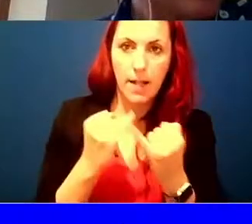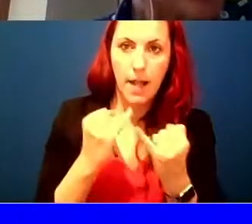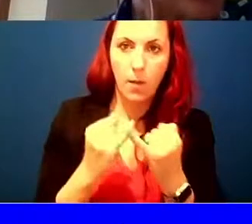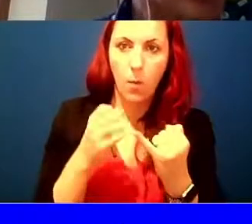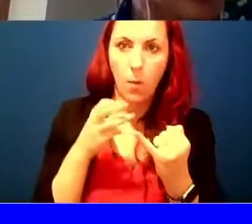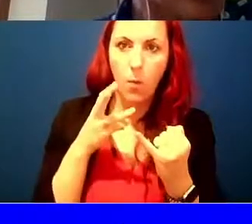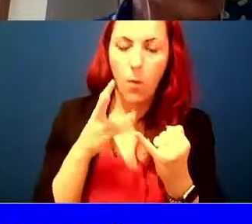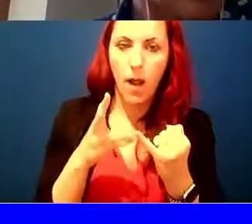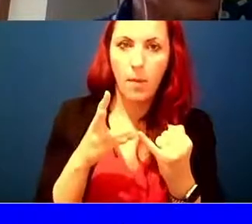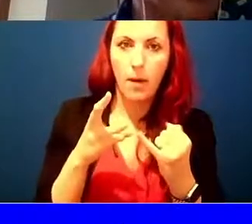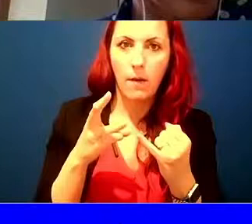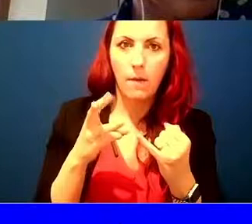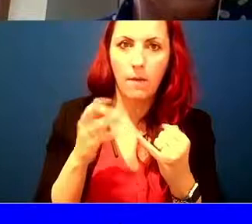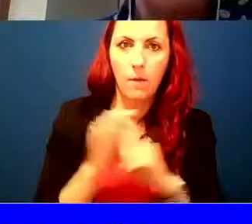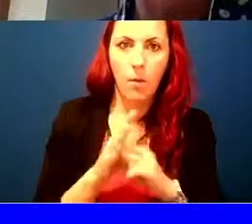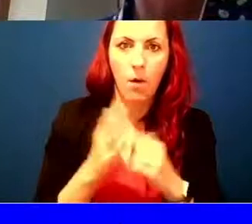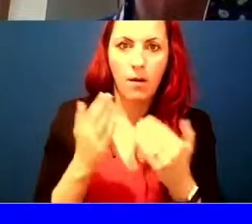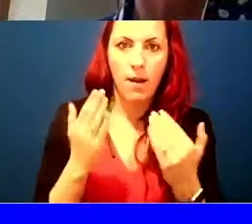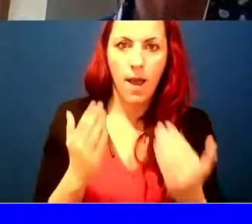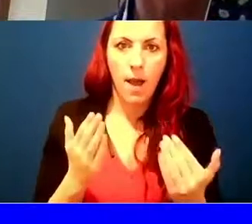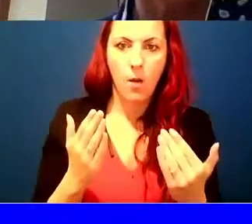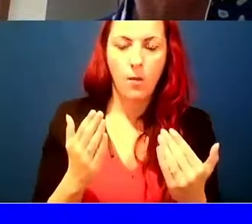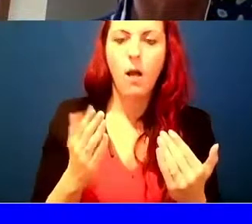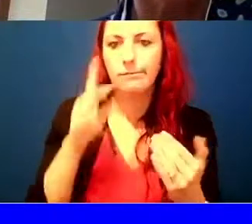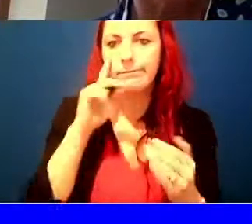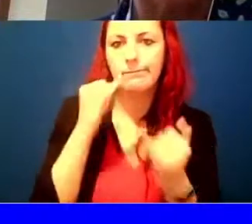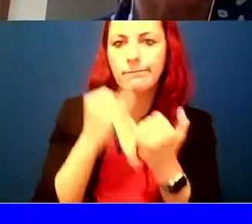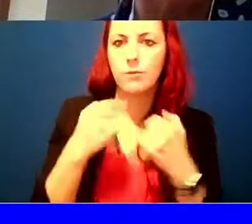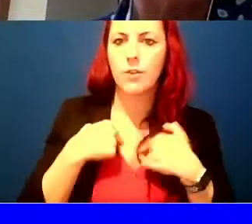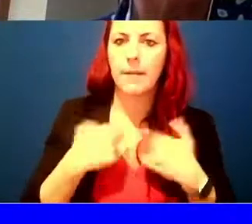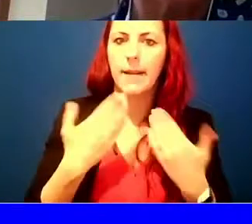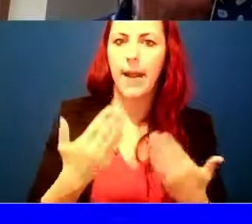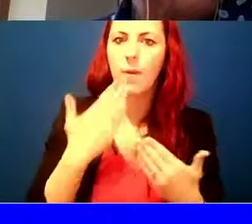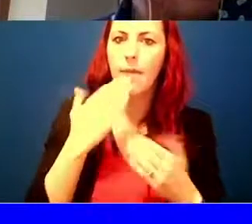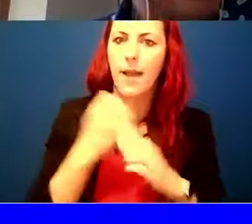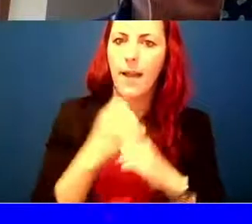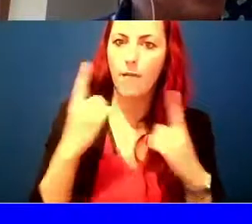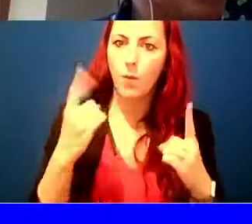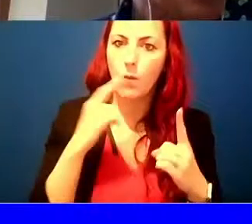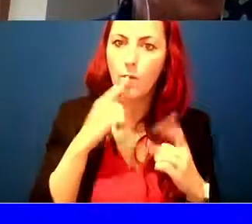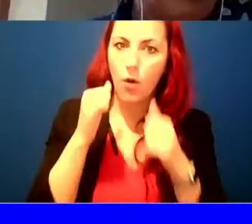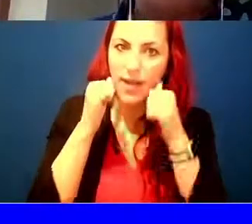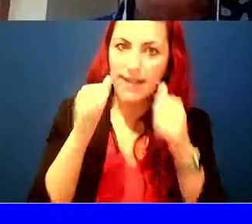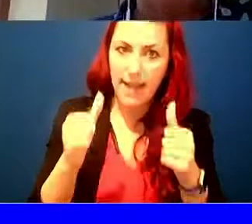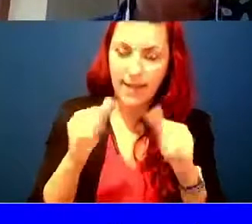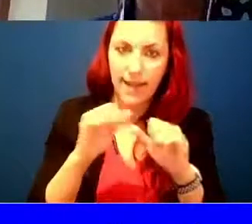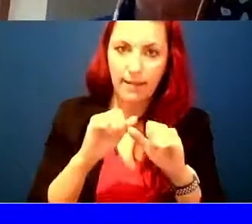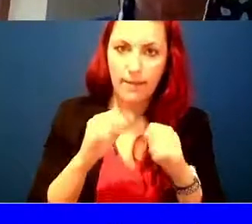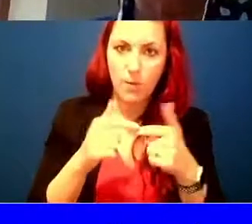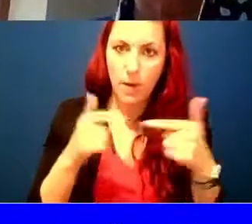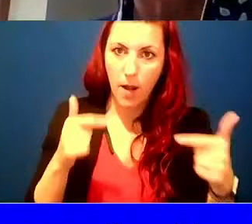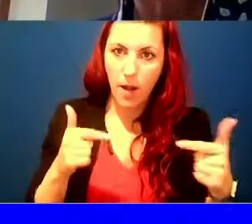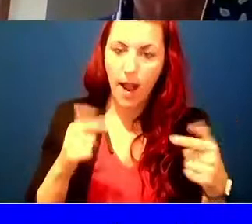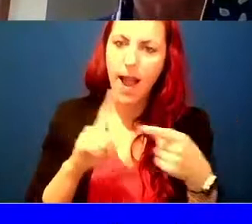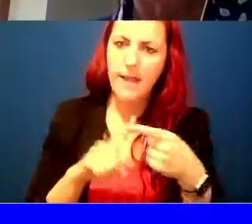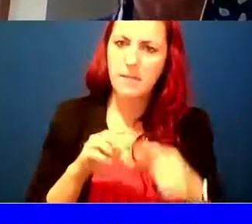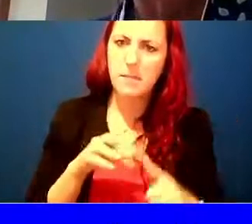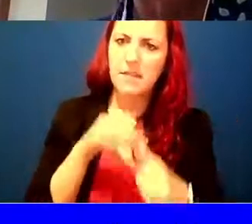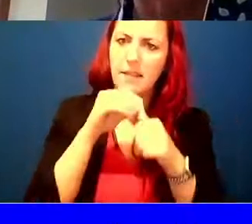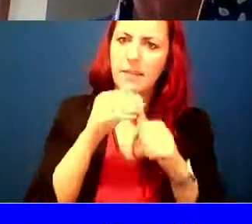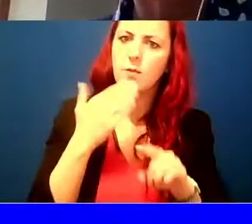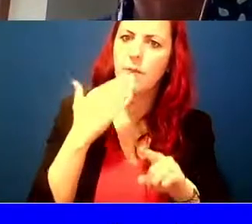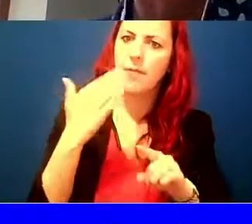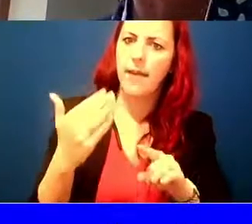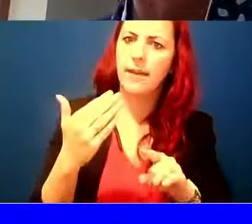this breakout session, for me to thank everybody for attending this webinar, and in particular to thank